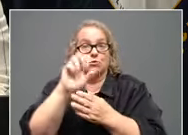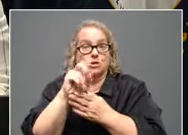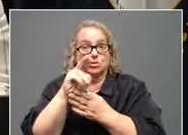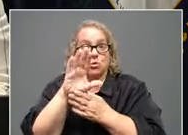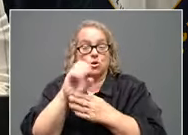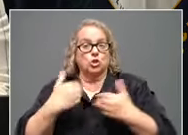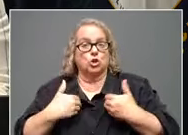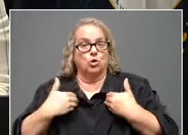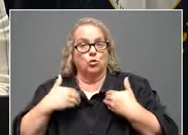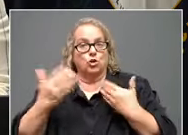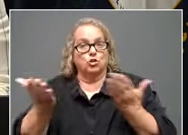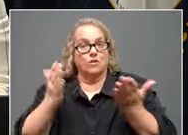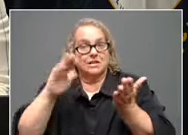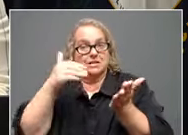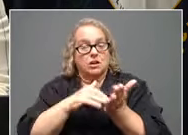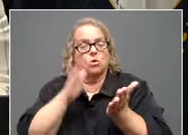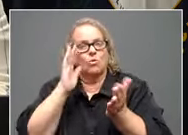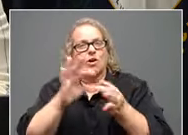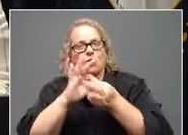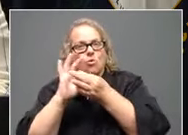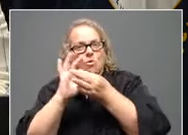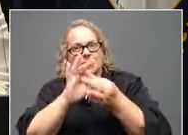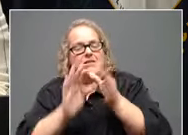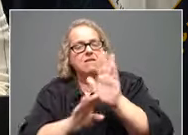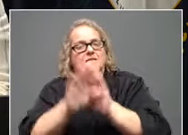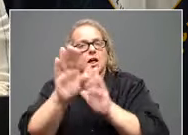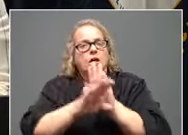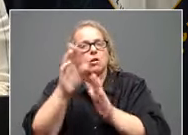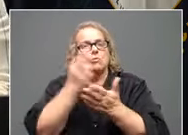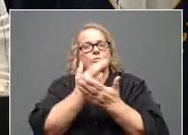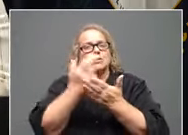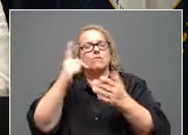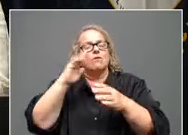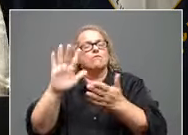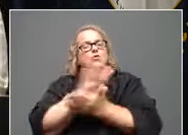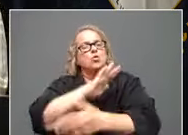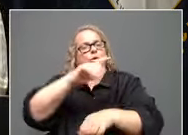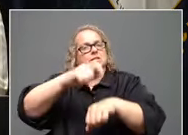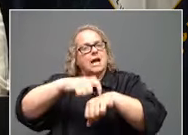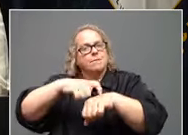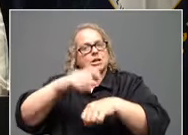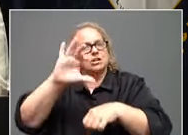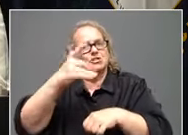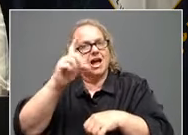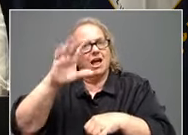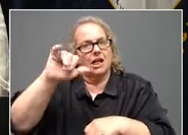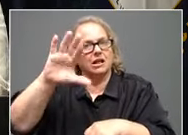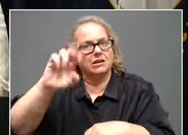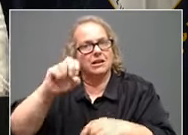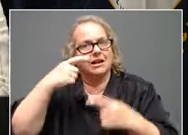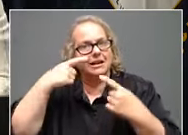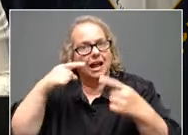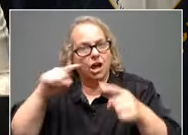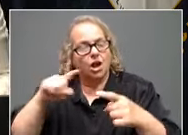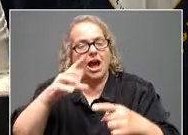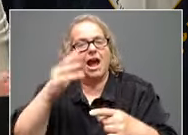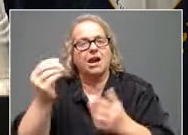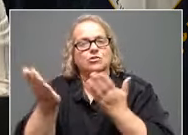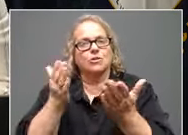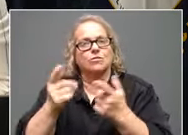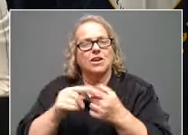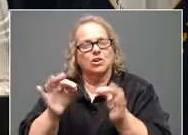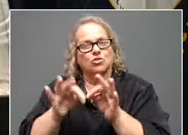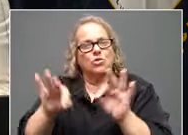and develop resources and support for full-time childcare, as well as health services that are critical to the early development of